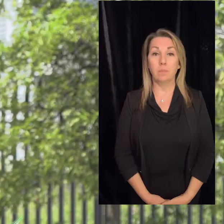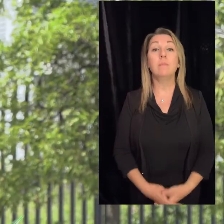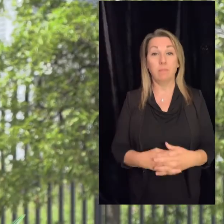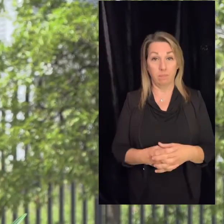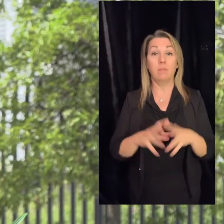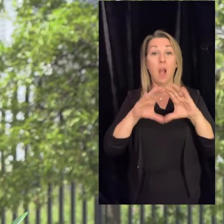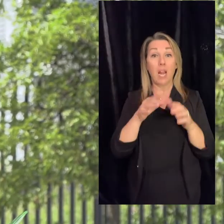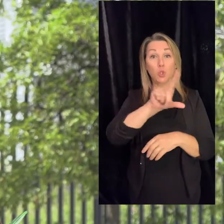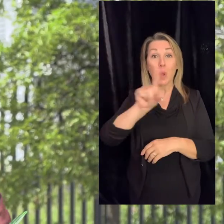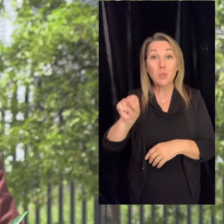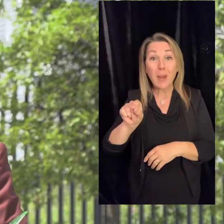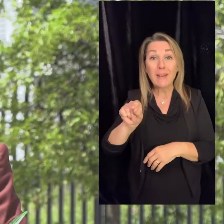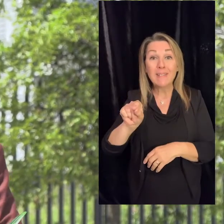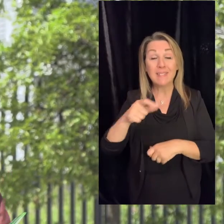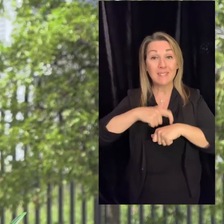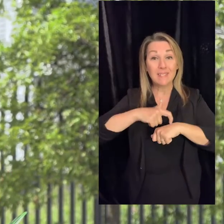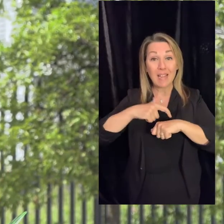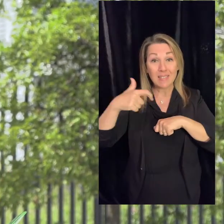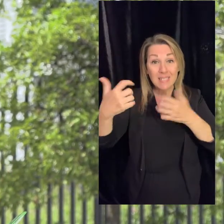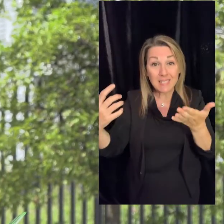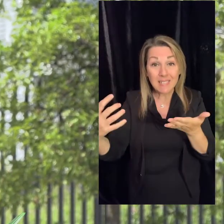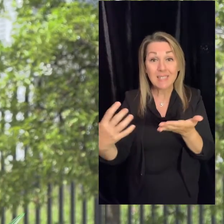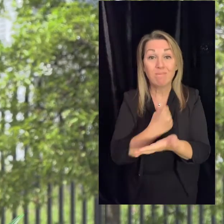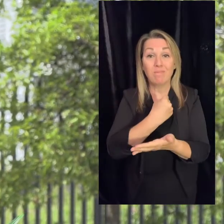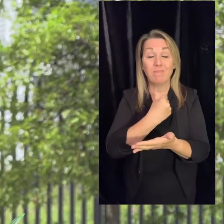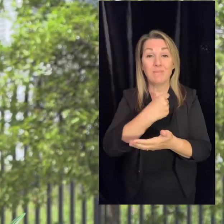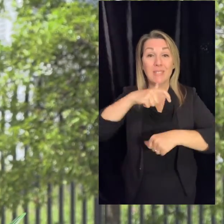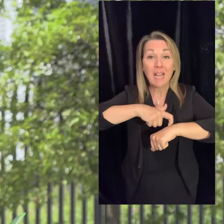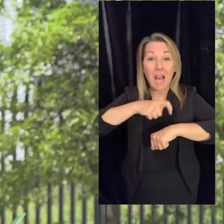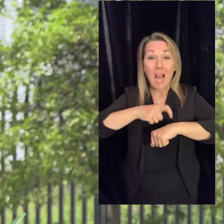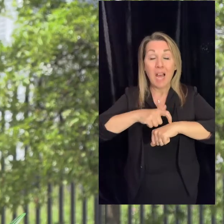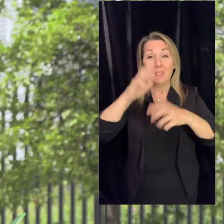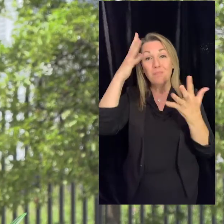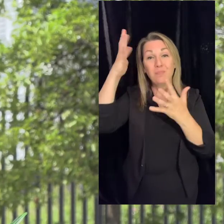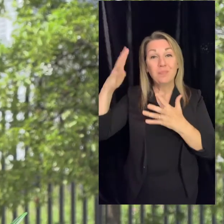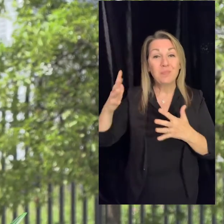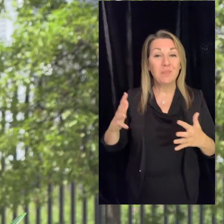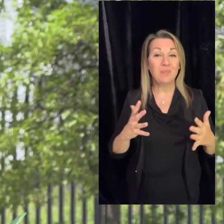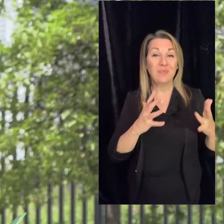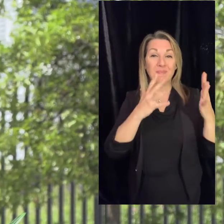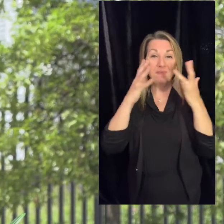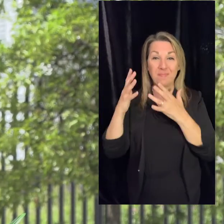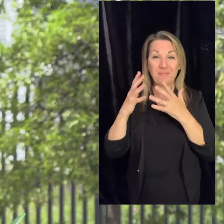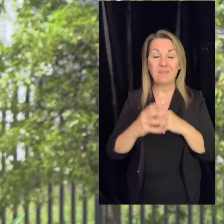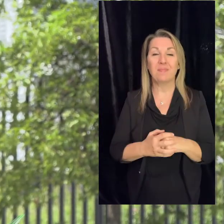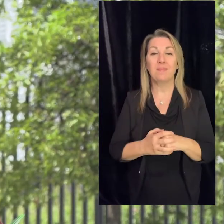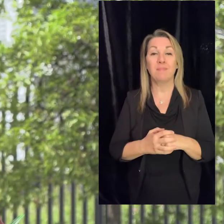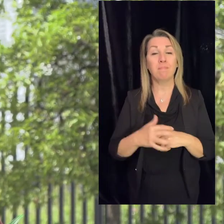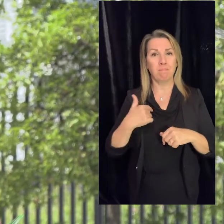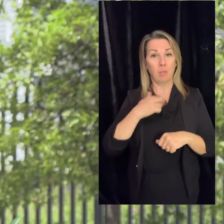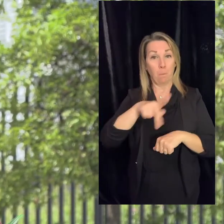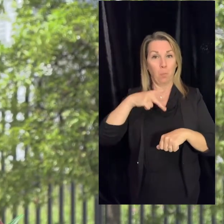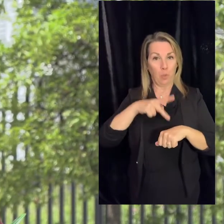right, class of 2020, it's that time. It's that time, 2020. It's that time. As the principal